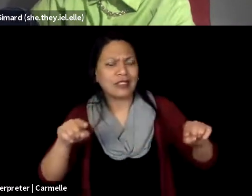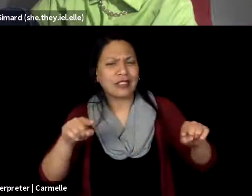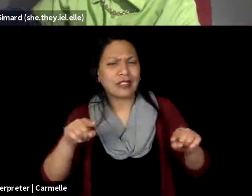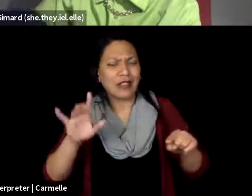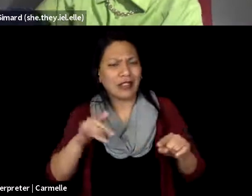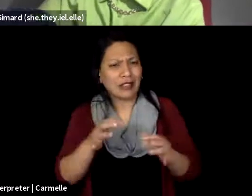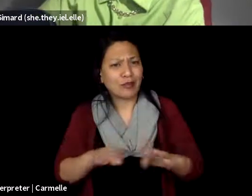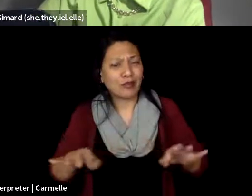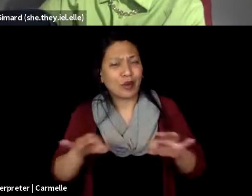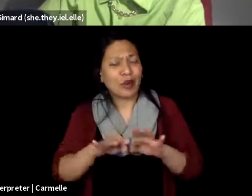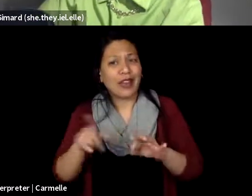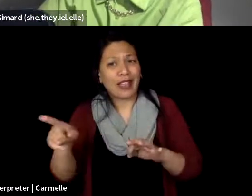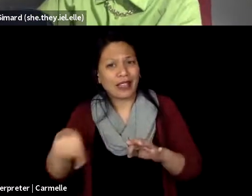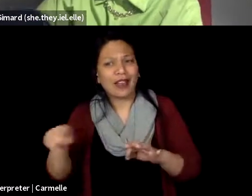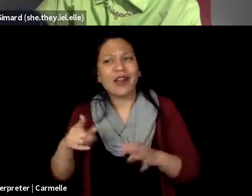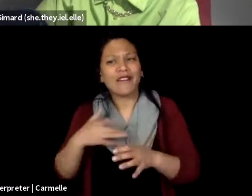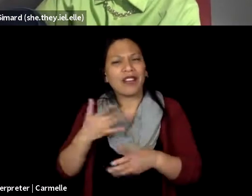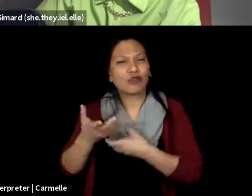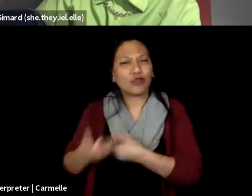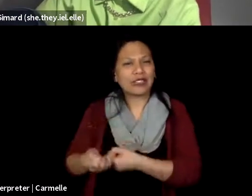another way to build trust.